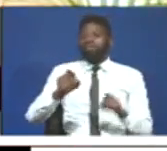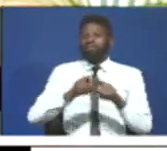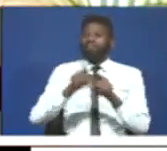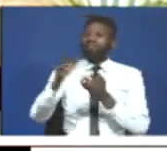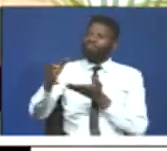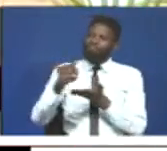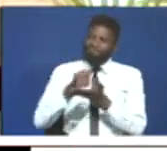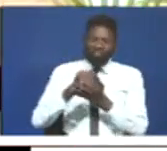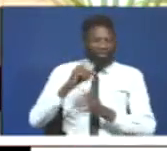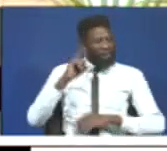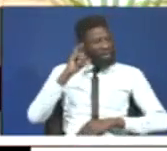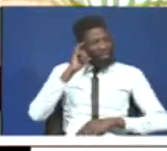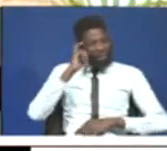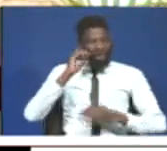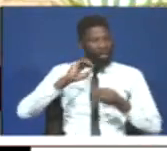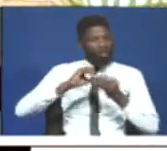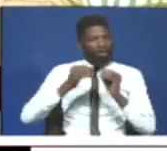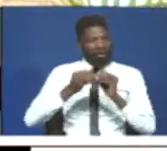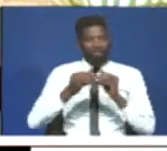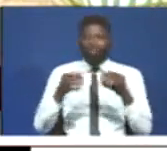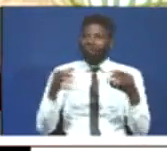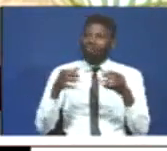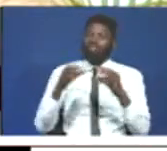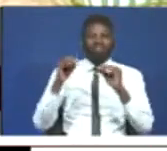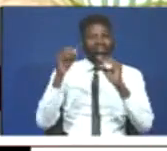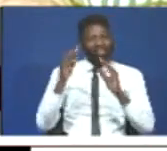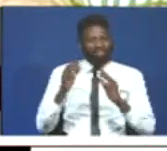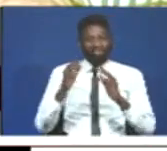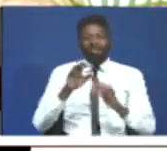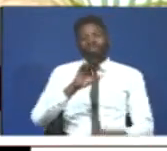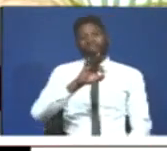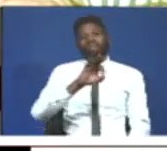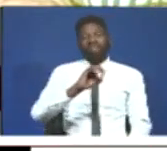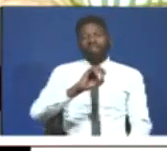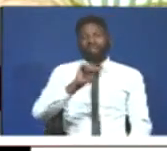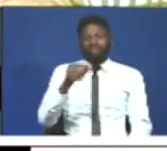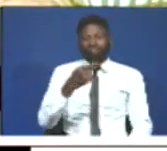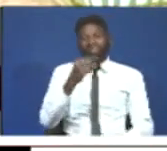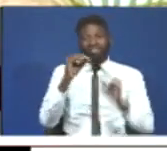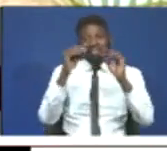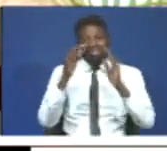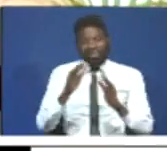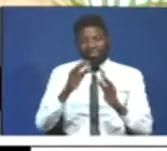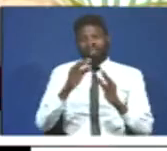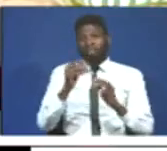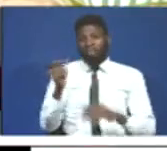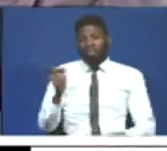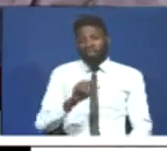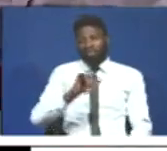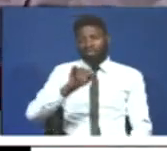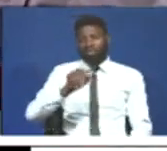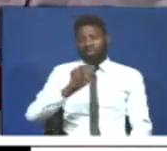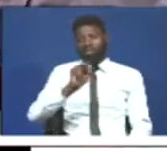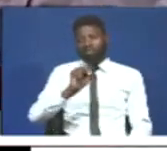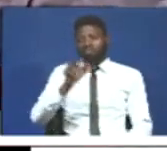largest ever cohort of teachers 30 000 teachers will be hired by January so that